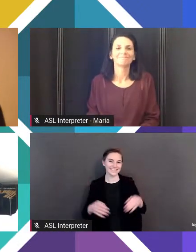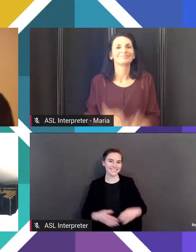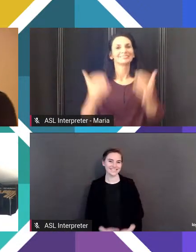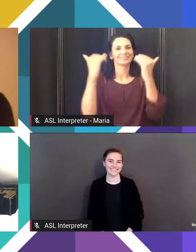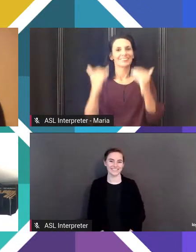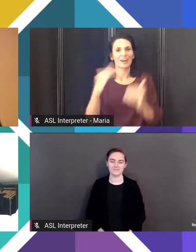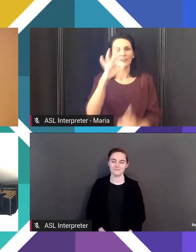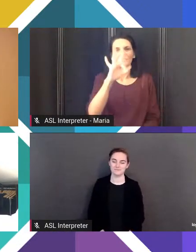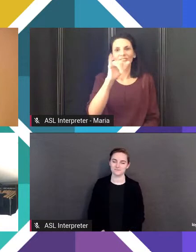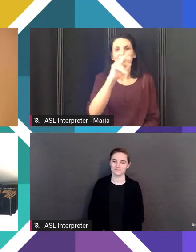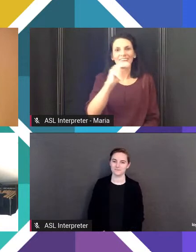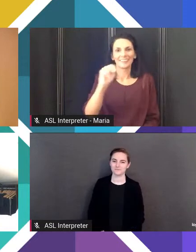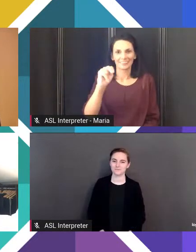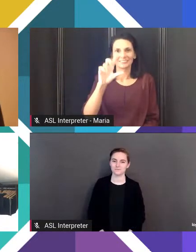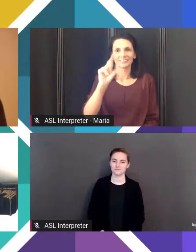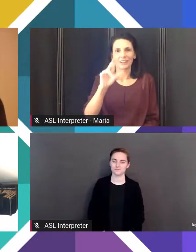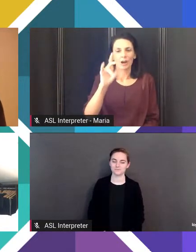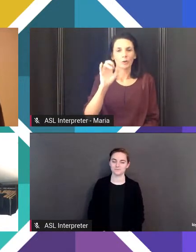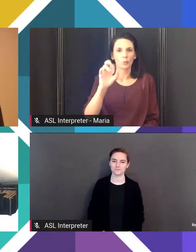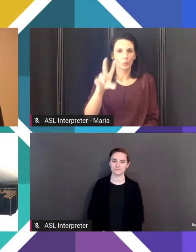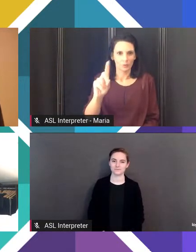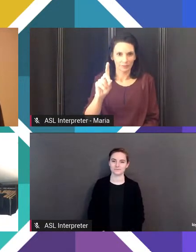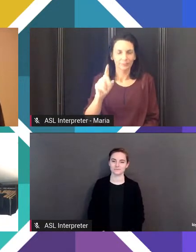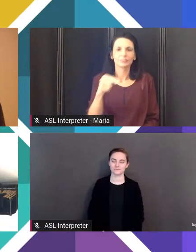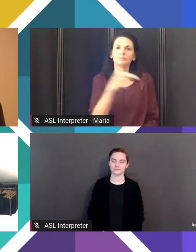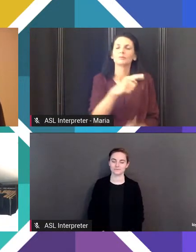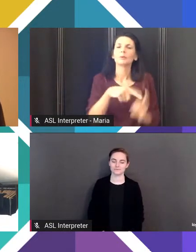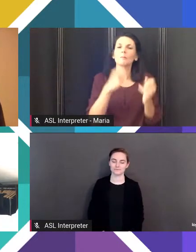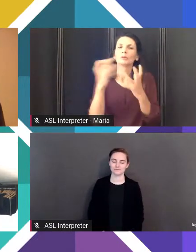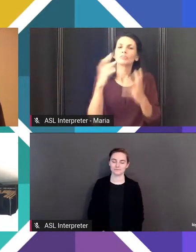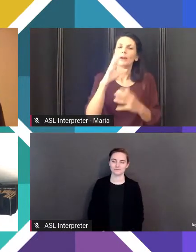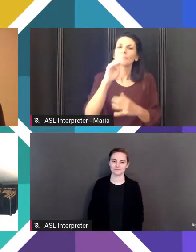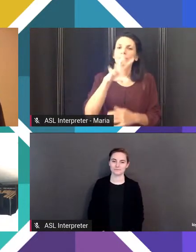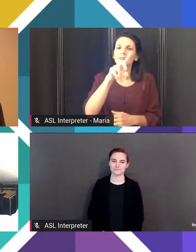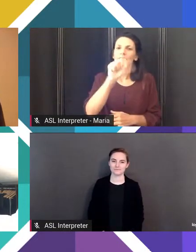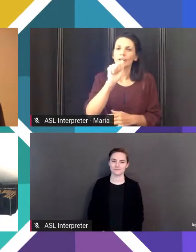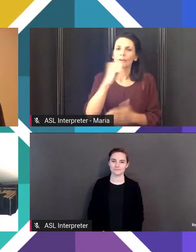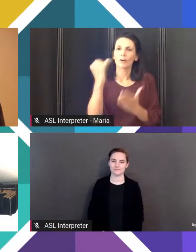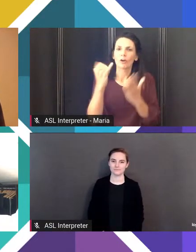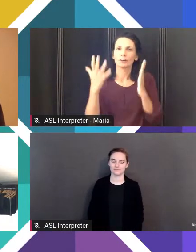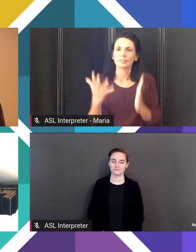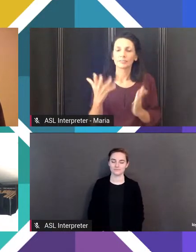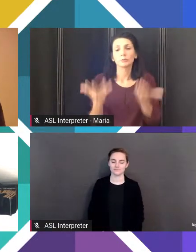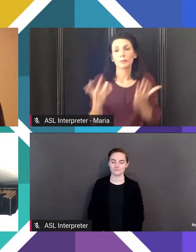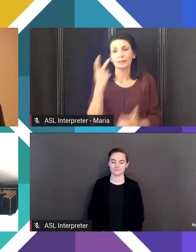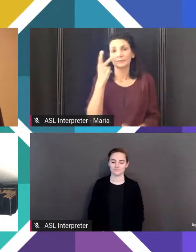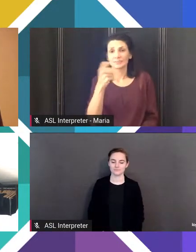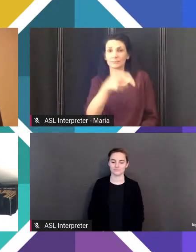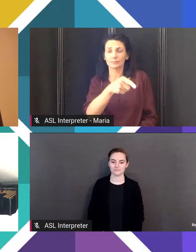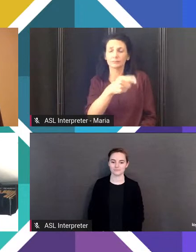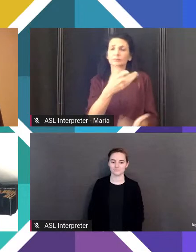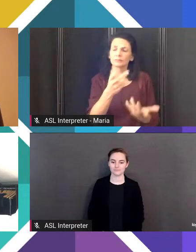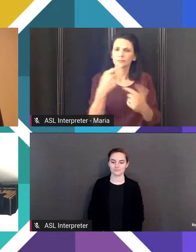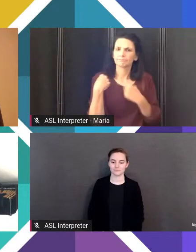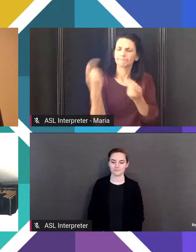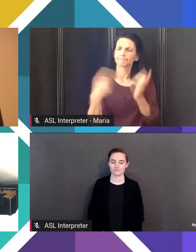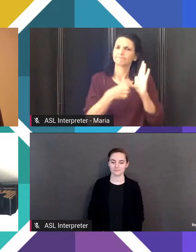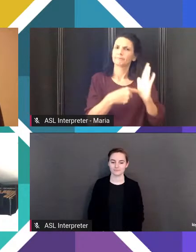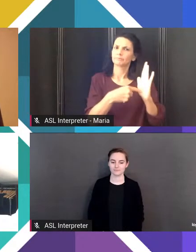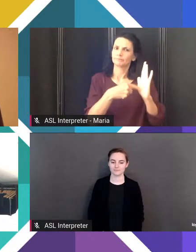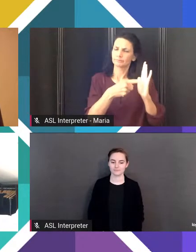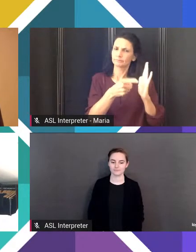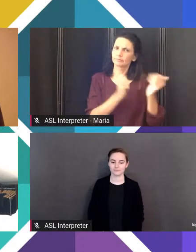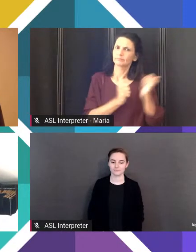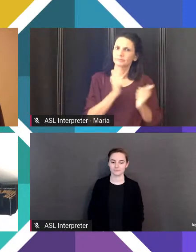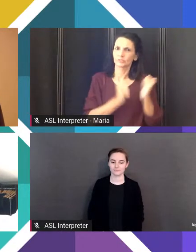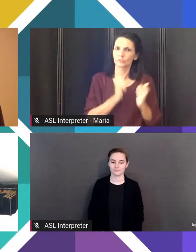Hi. Hi. Finn is a multimedia artist in New Haven. You may have seen them last year in an exhibition at the New Haven Pride